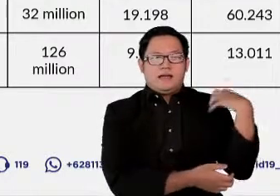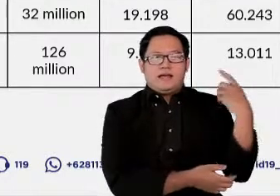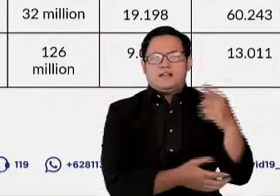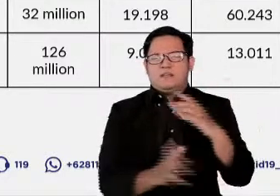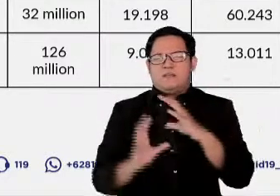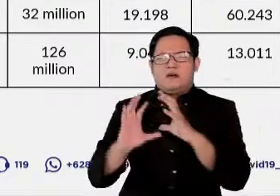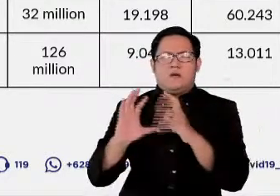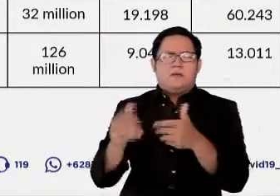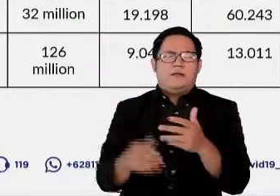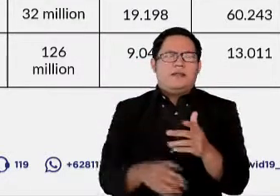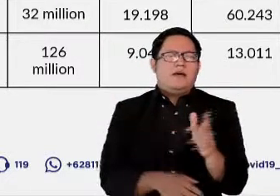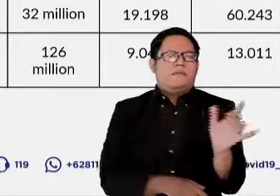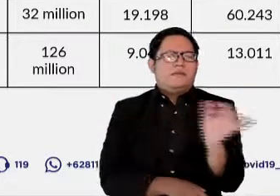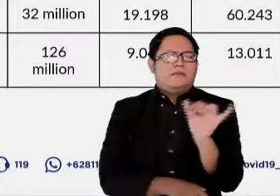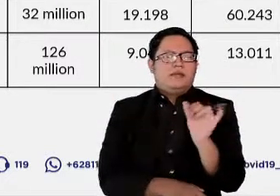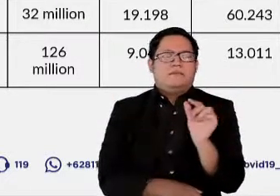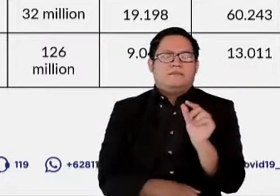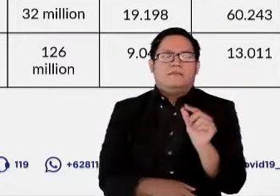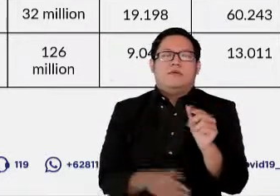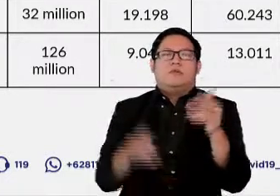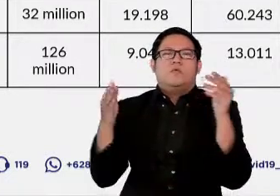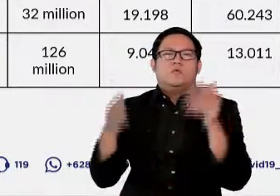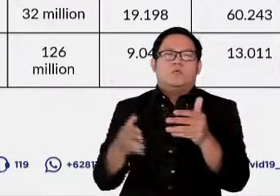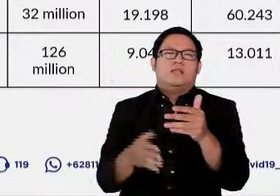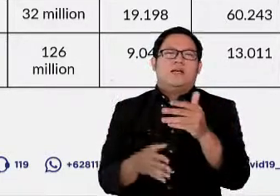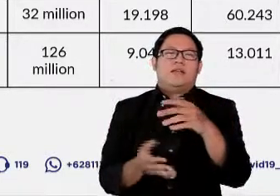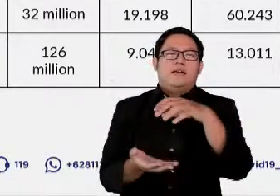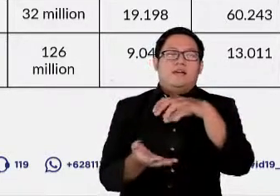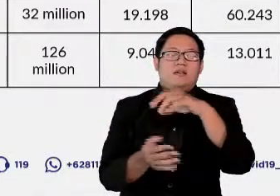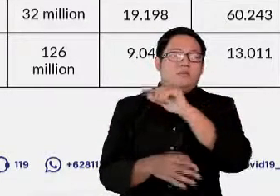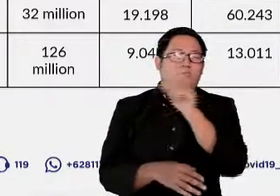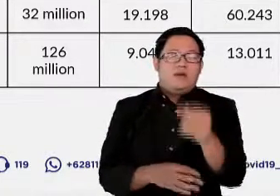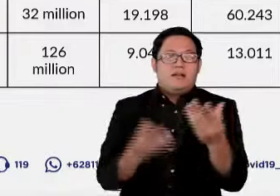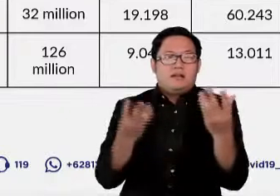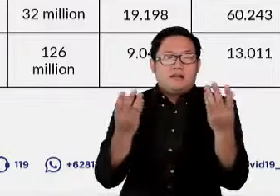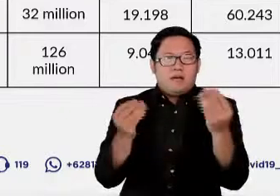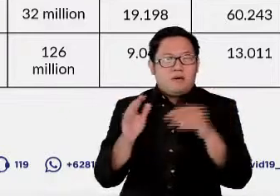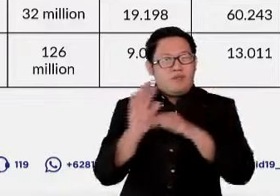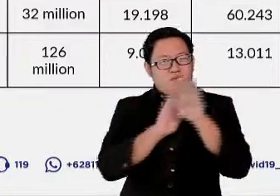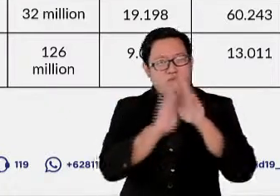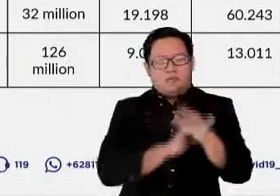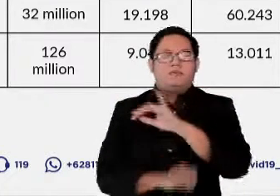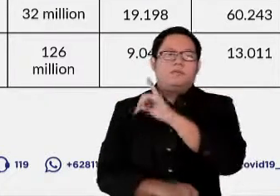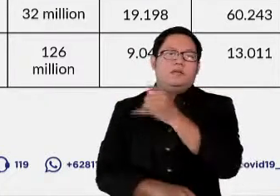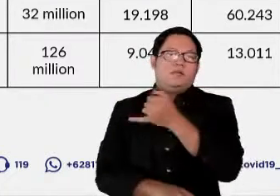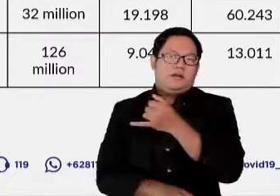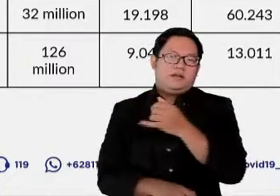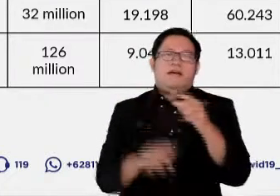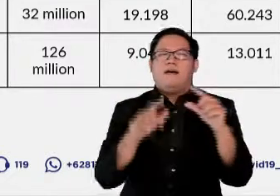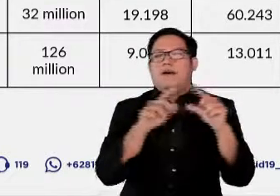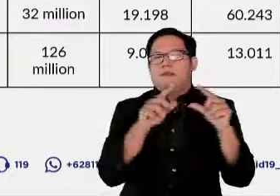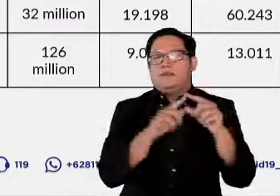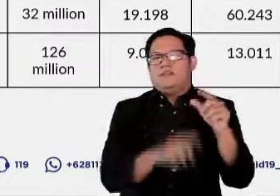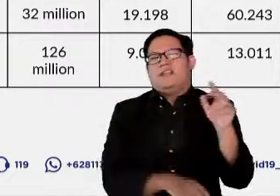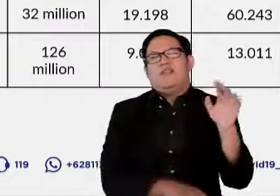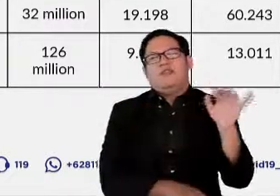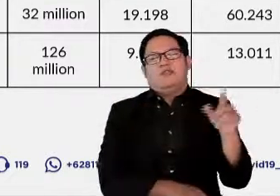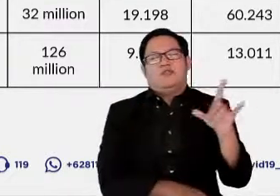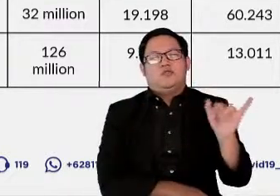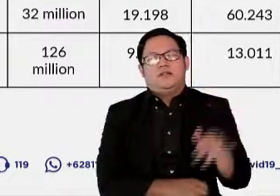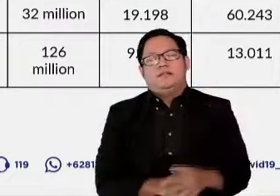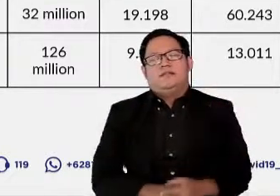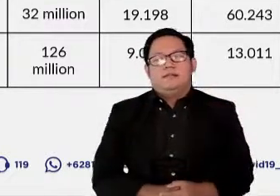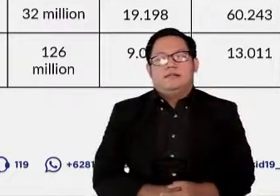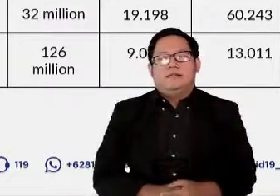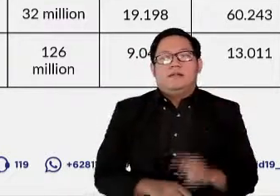globally, especially in January and September 2021. The slight difference is seen